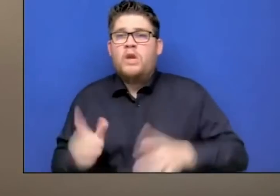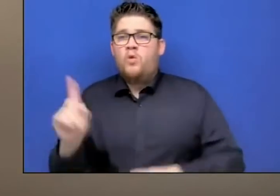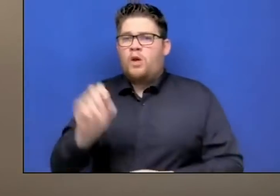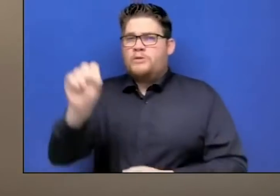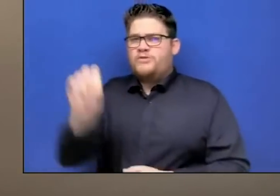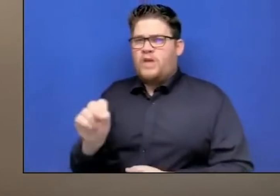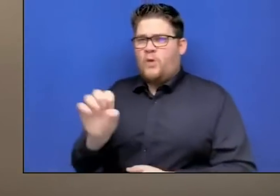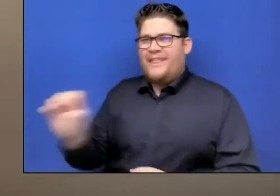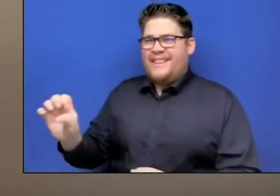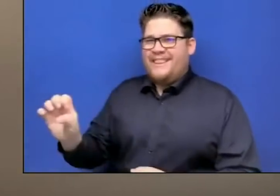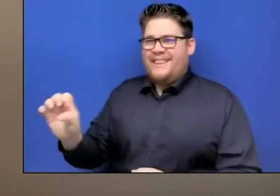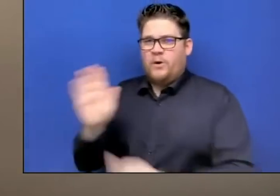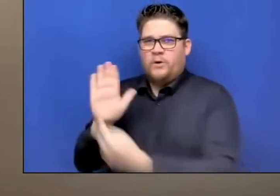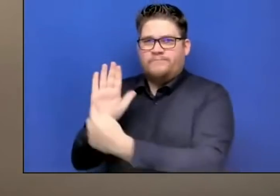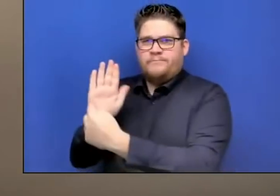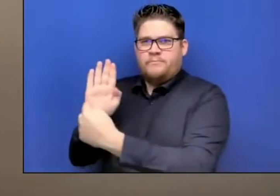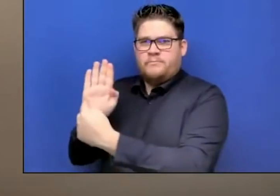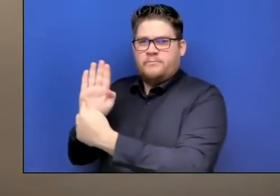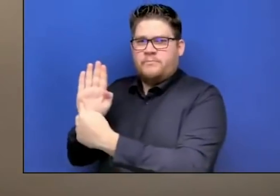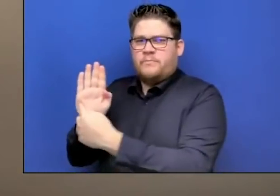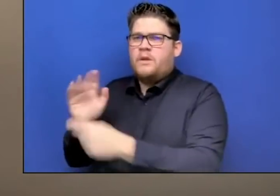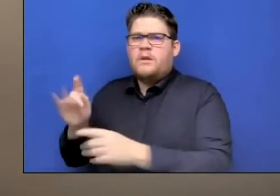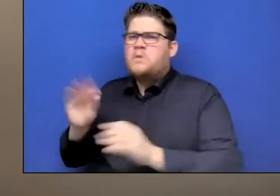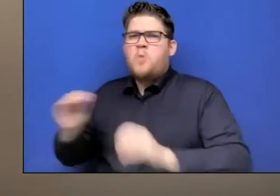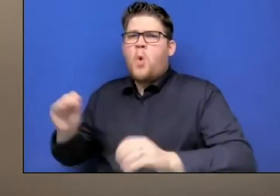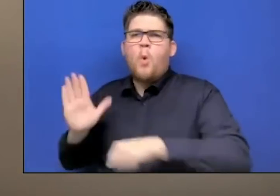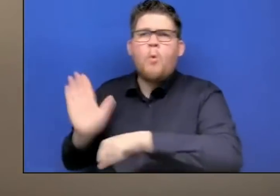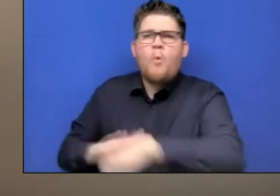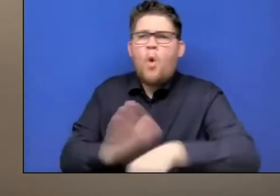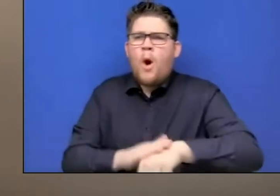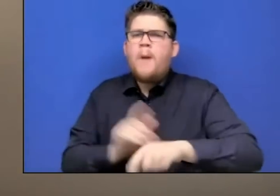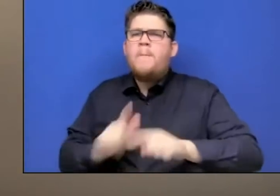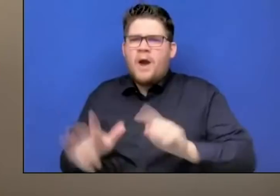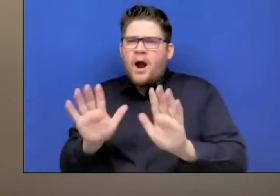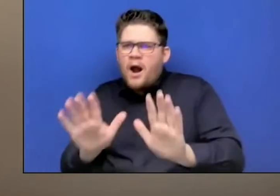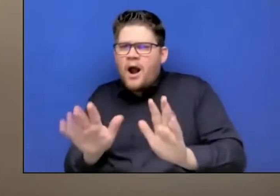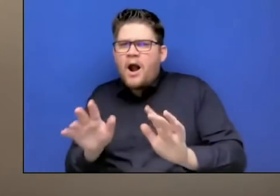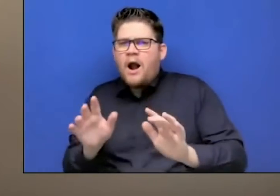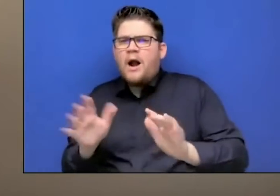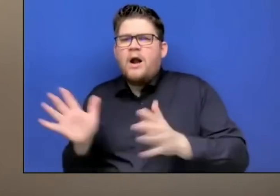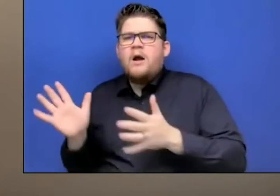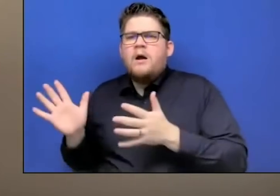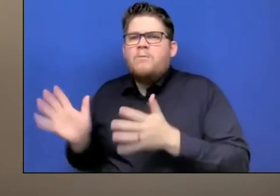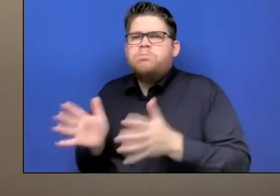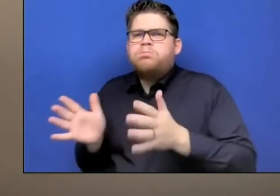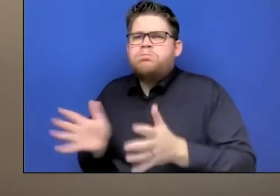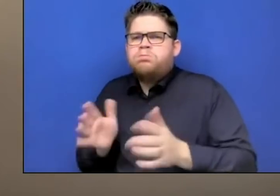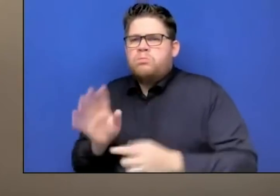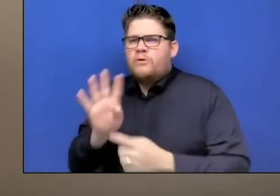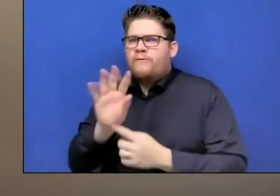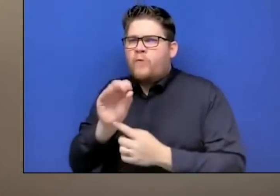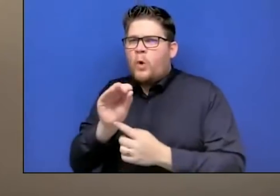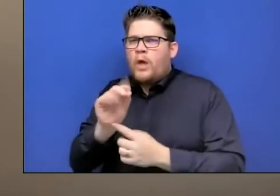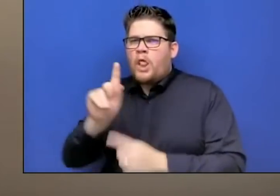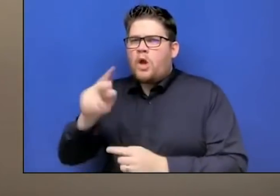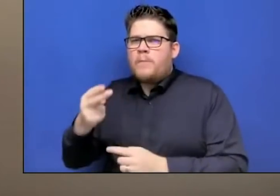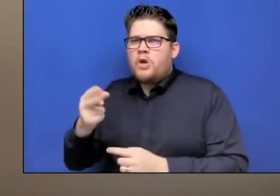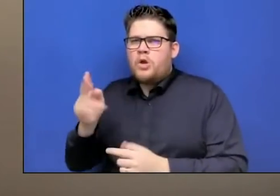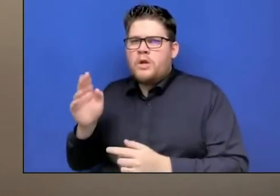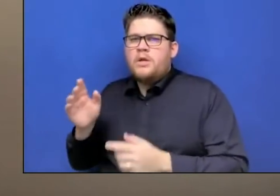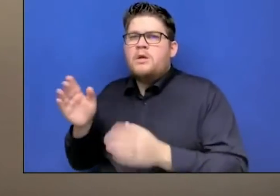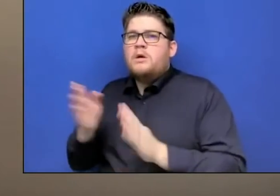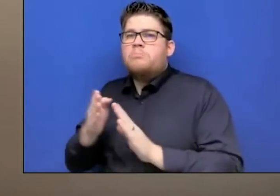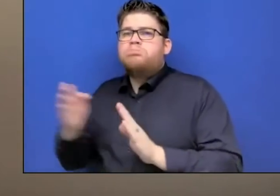considering the vulnerabilities right now, 40 gusting to 60 kilometers an hour from the southeast on Tuesday and